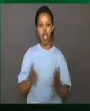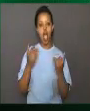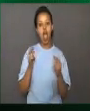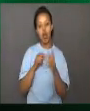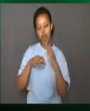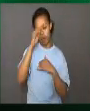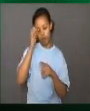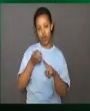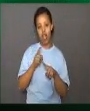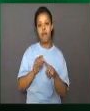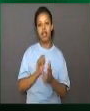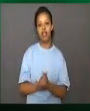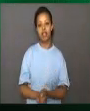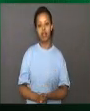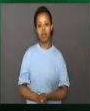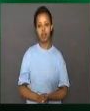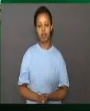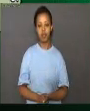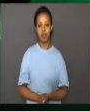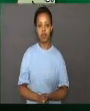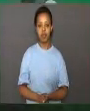Let's get back to our lesson.